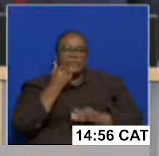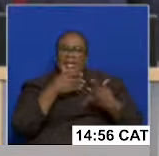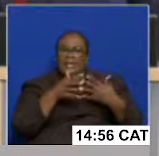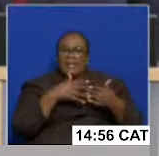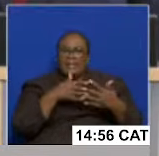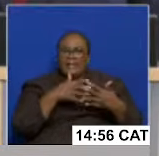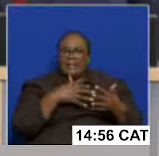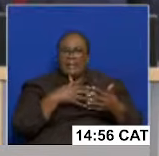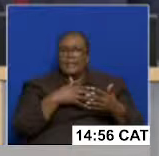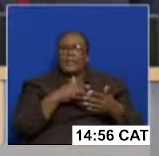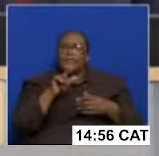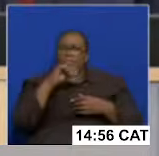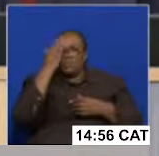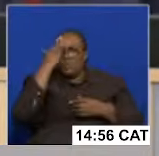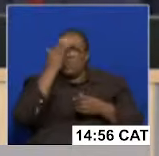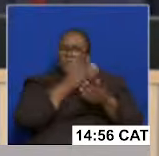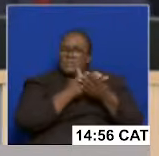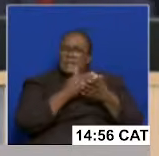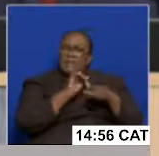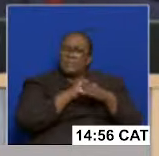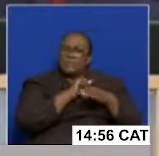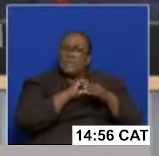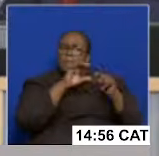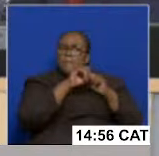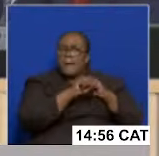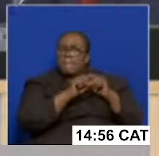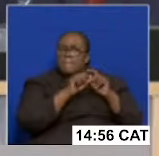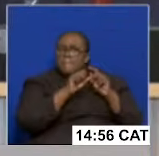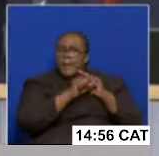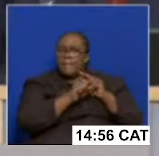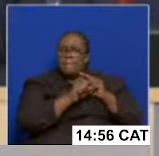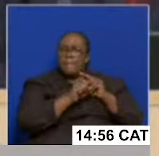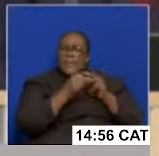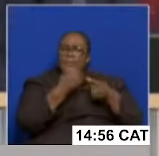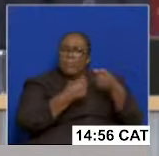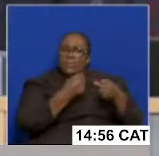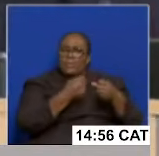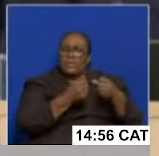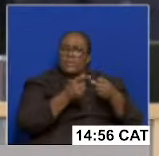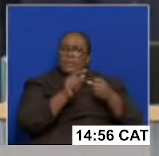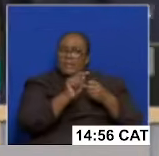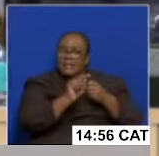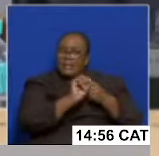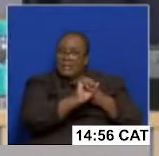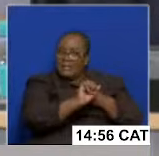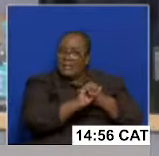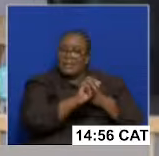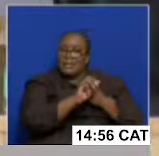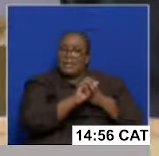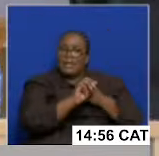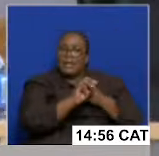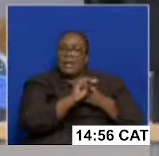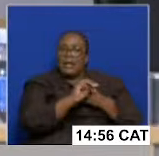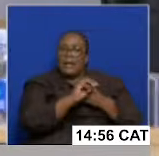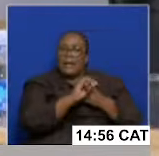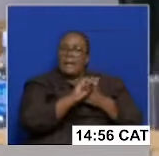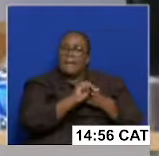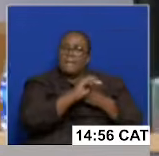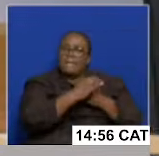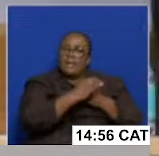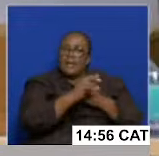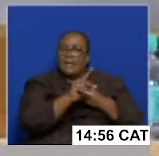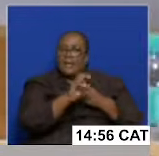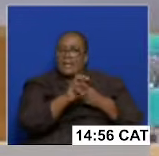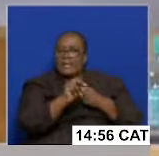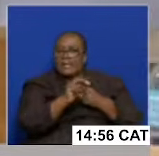some stones were found in Mackenzie's motor vehicle, if in fact things happened the way you described them, which is the stones